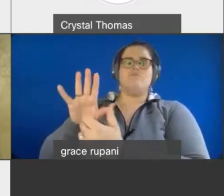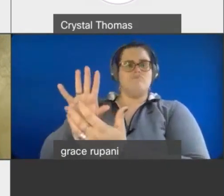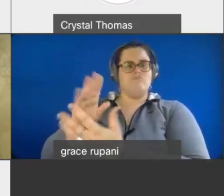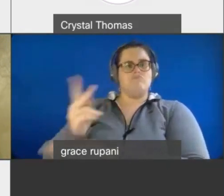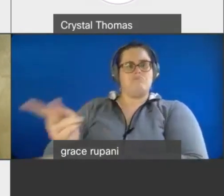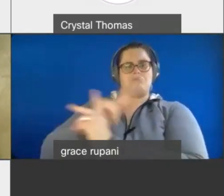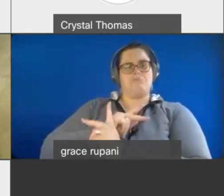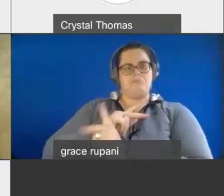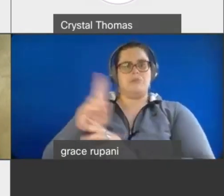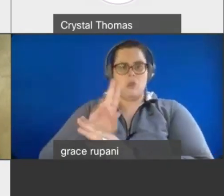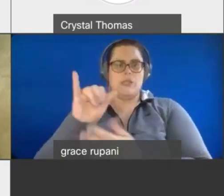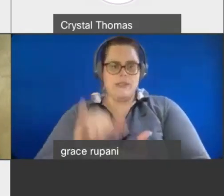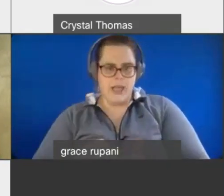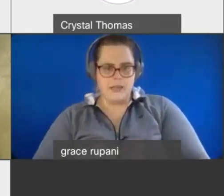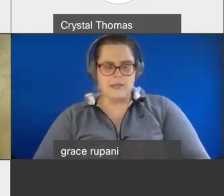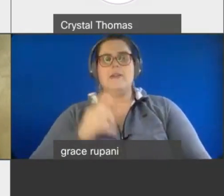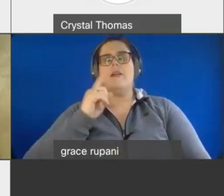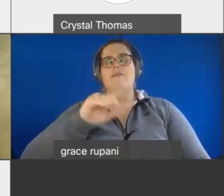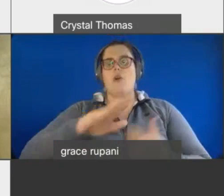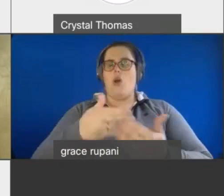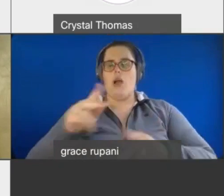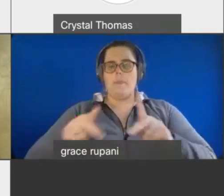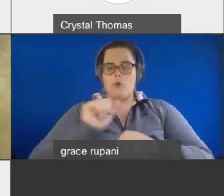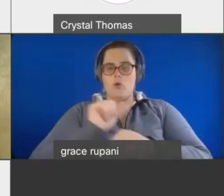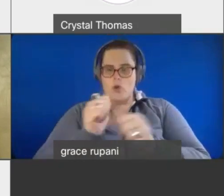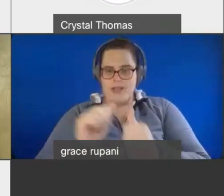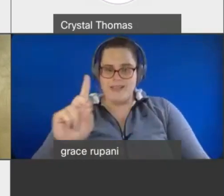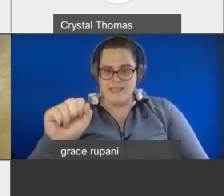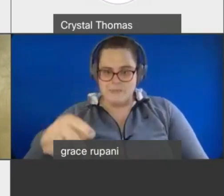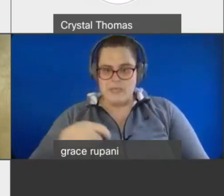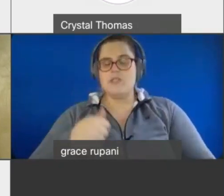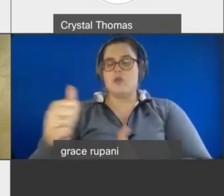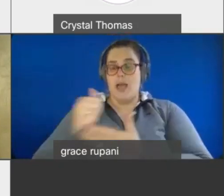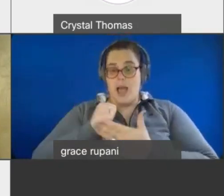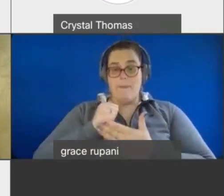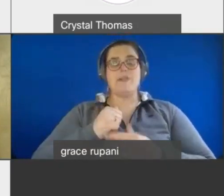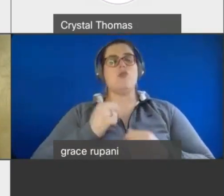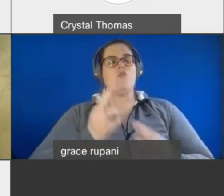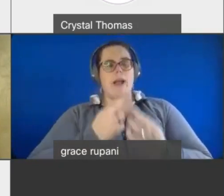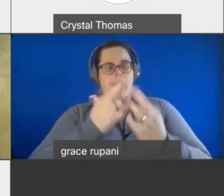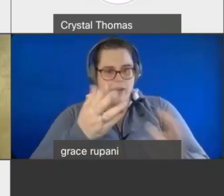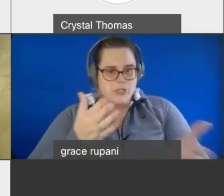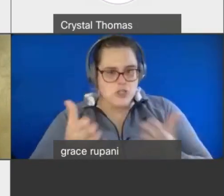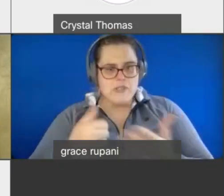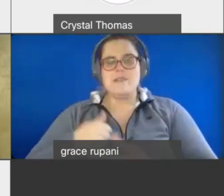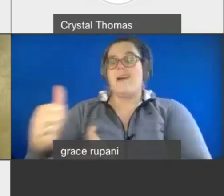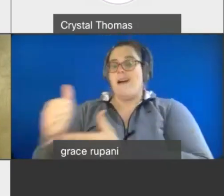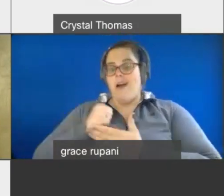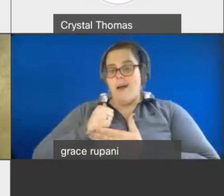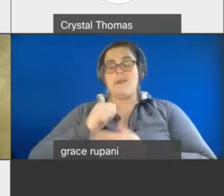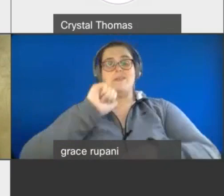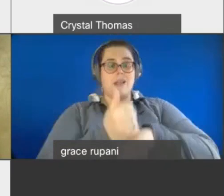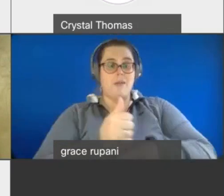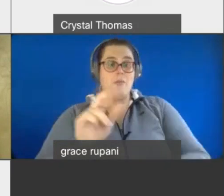with DSPs, in recommending services, in setting group ratios, and setting schedule of activities,